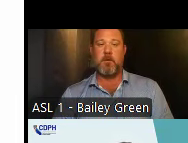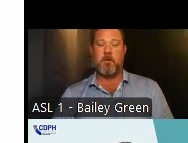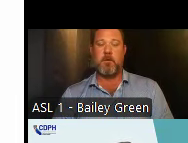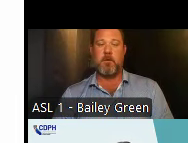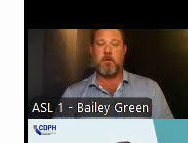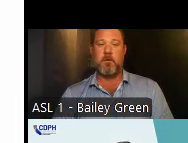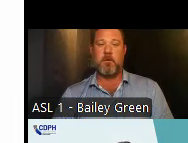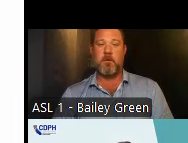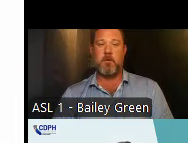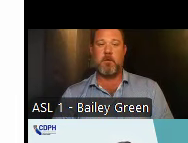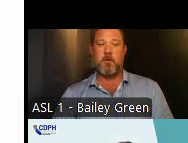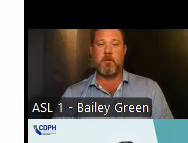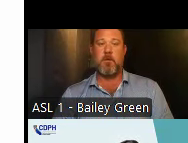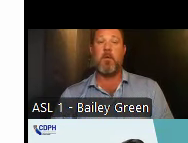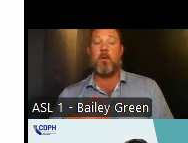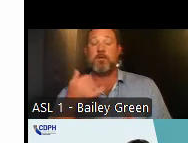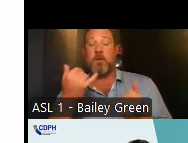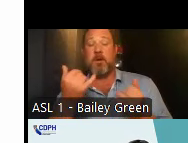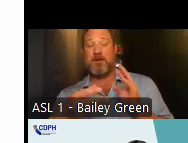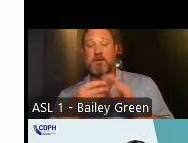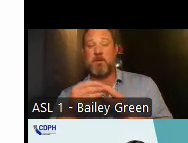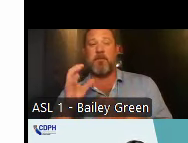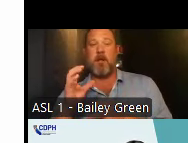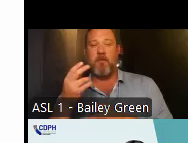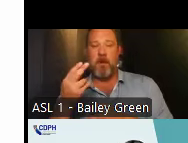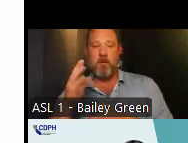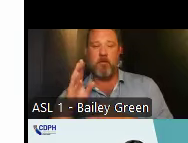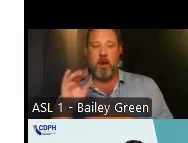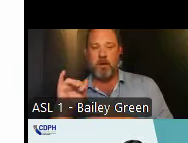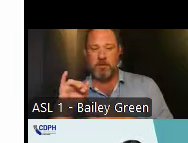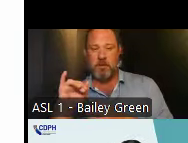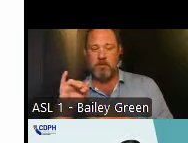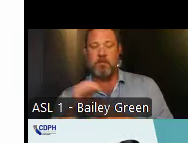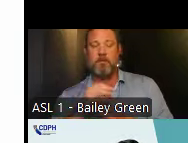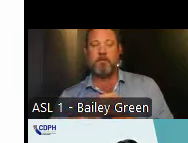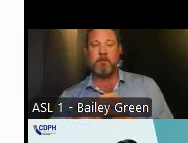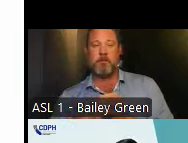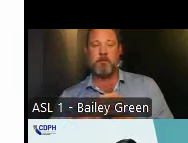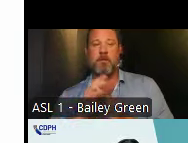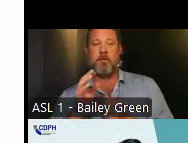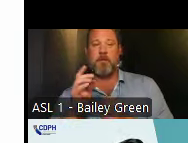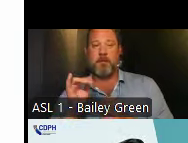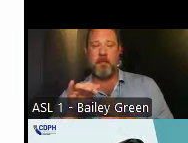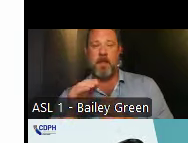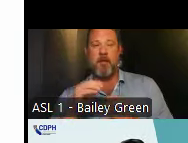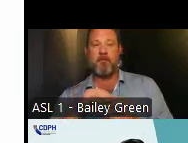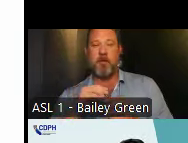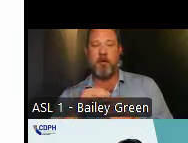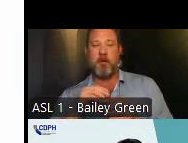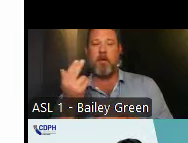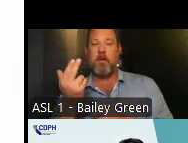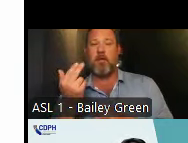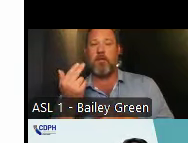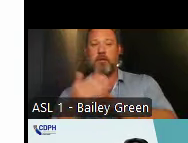And in addition, we have the California Healthy Brain Initiative. So that funded 13 local